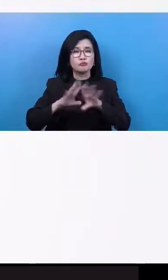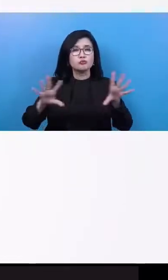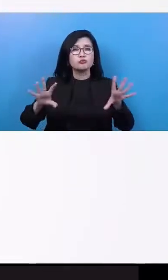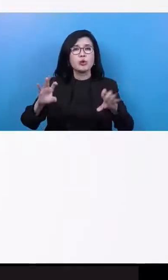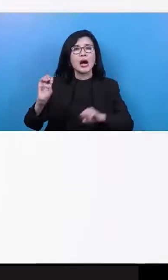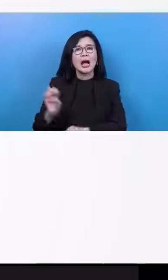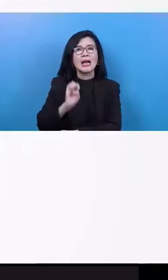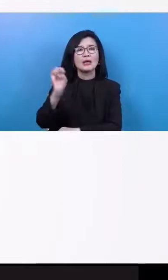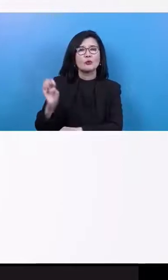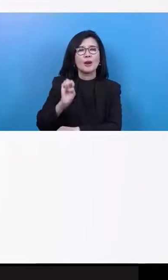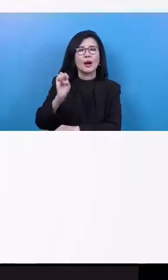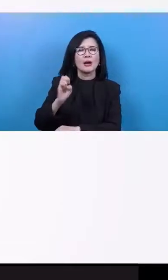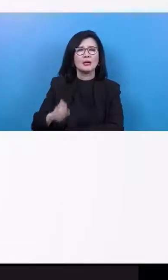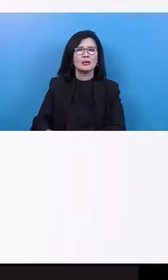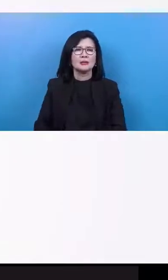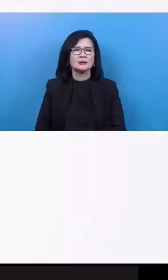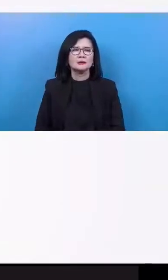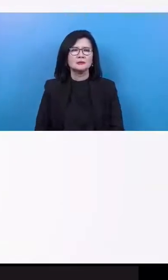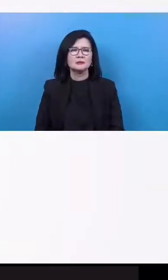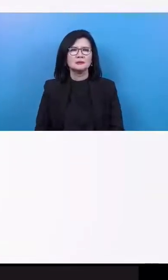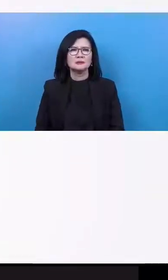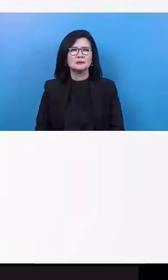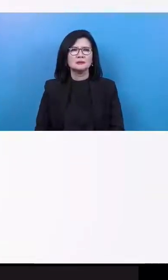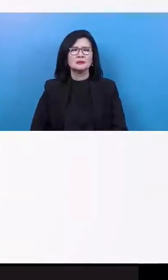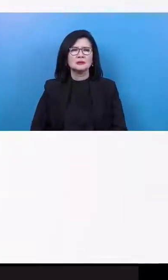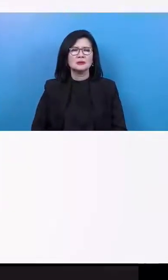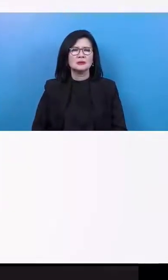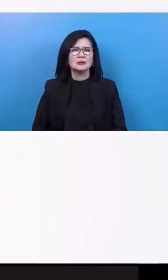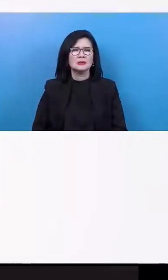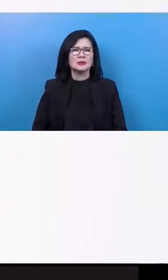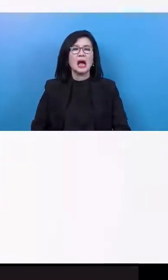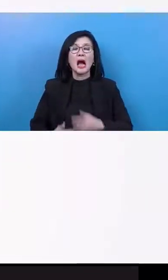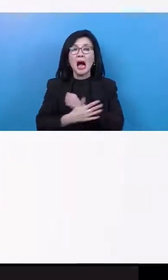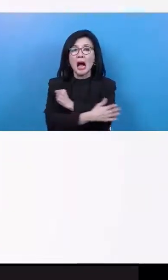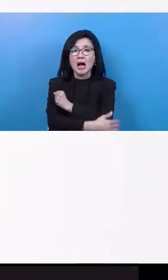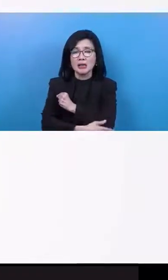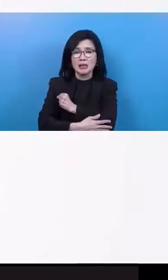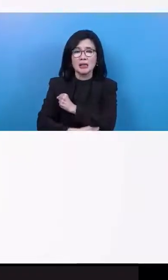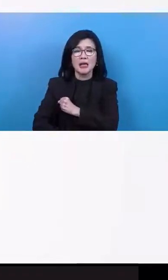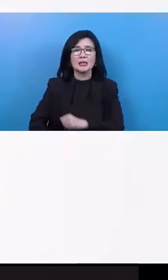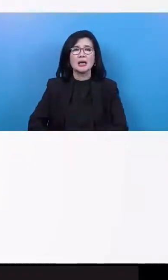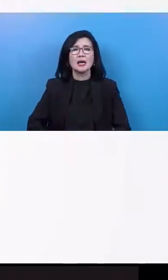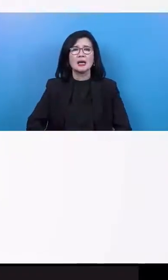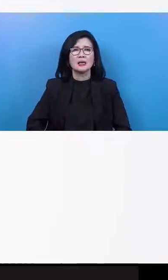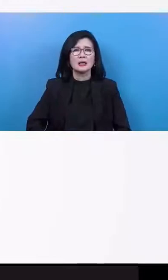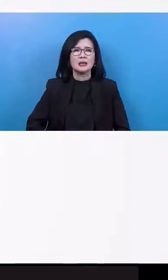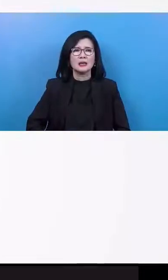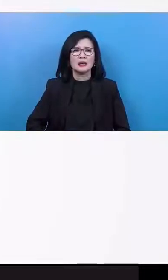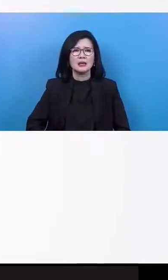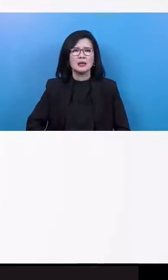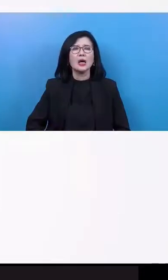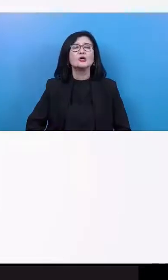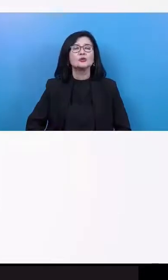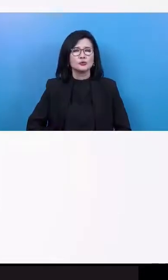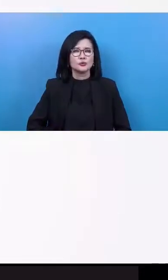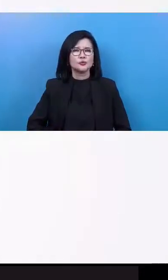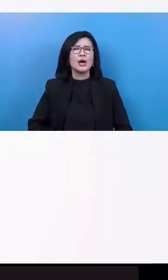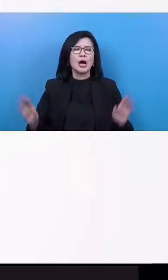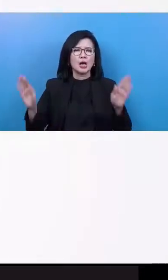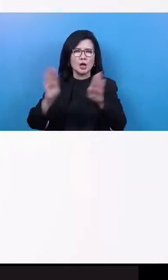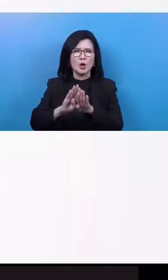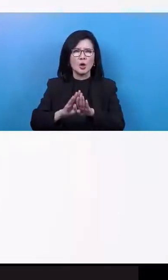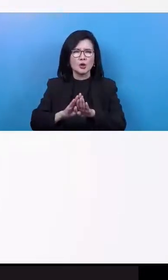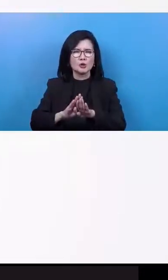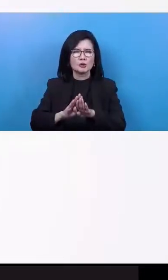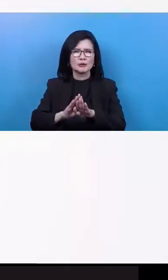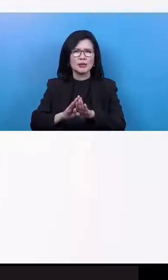their borders towards Africa and not towards the European countries, which were also having the same